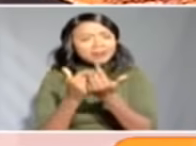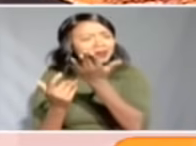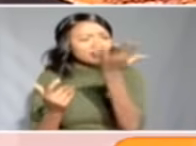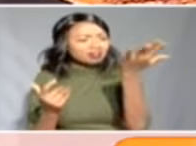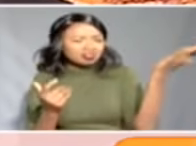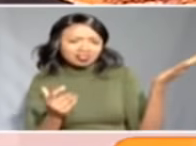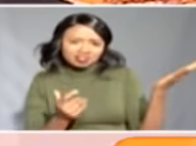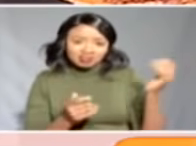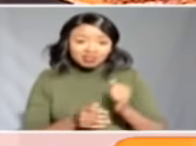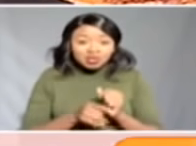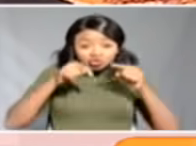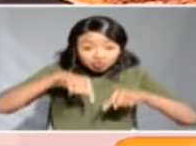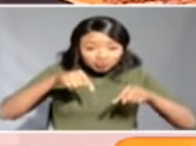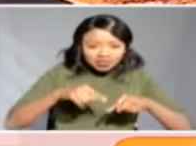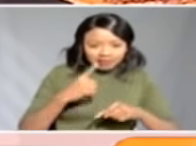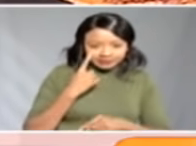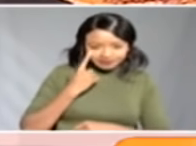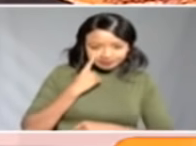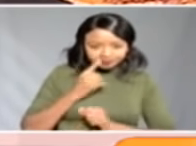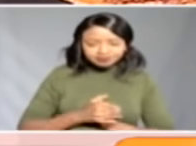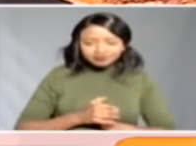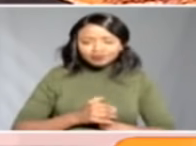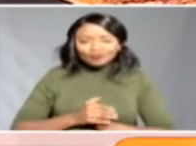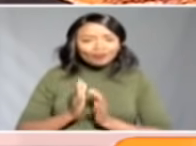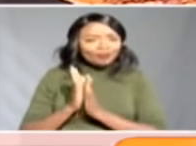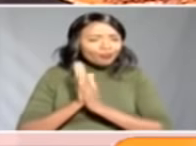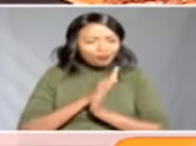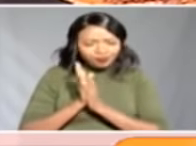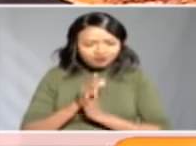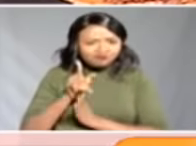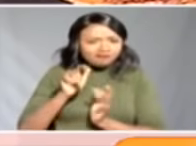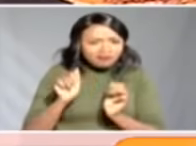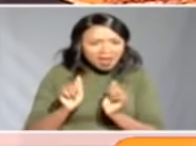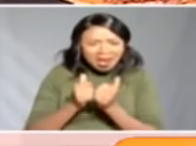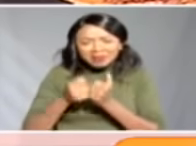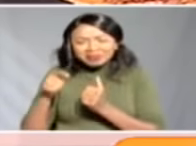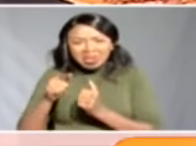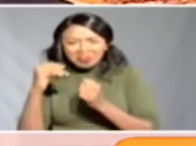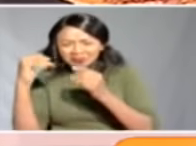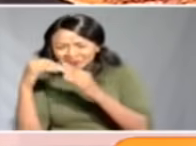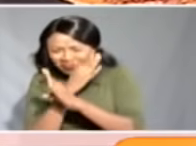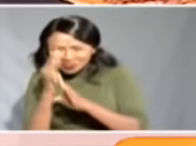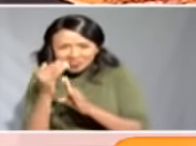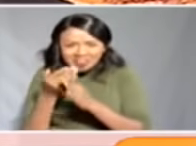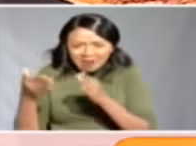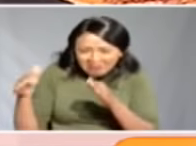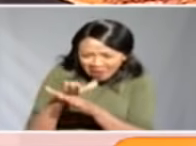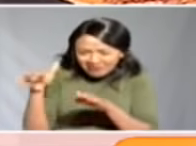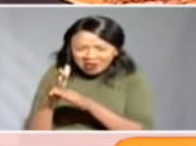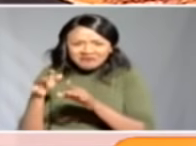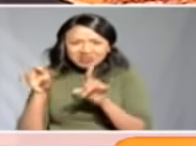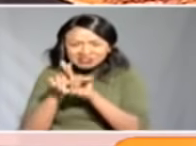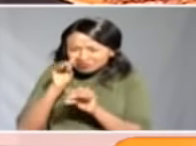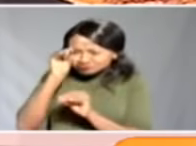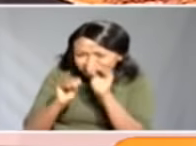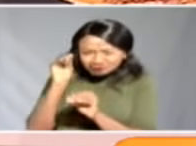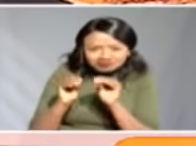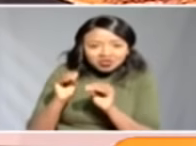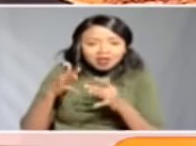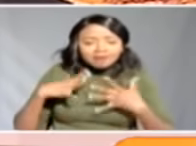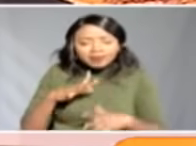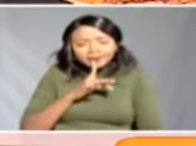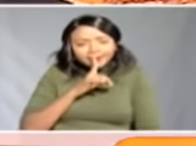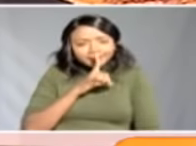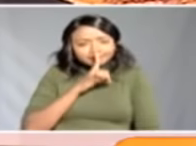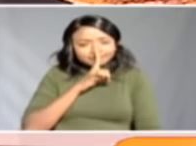Citizen TV's Purity Mwambia exposes the intricate web of deception, cover-up, and conspiracy of silence